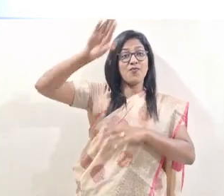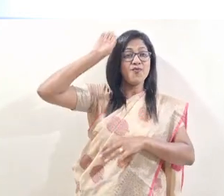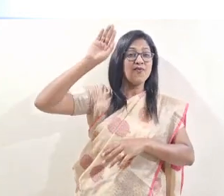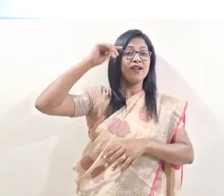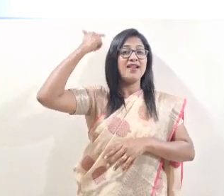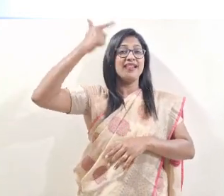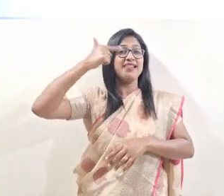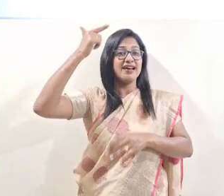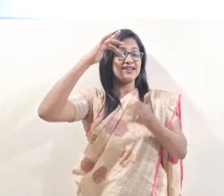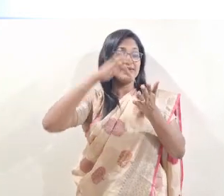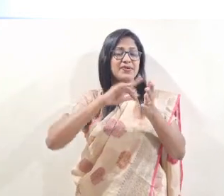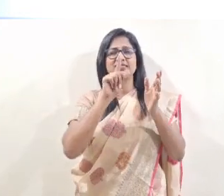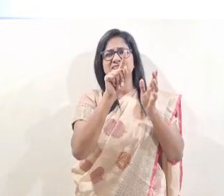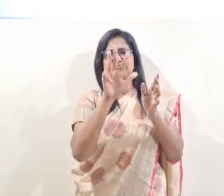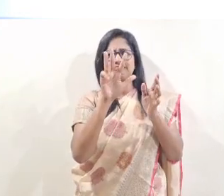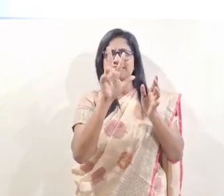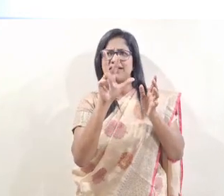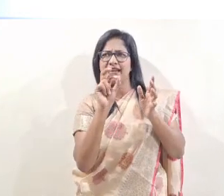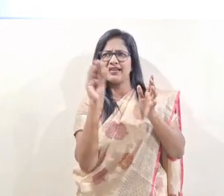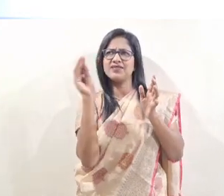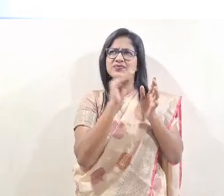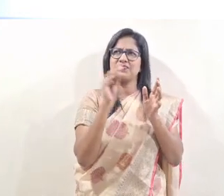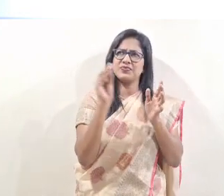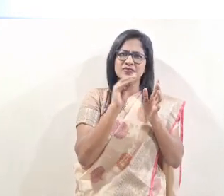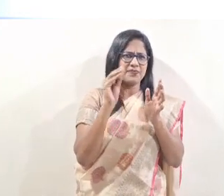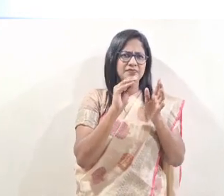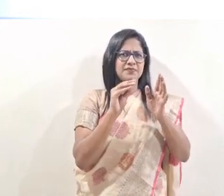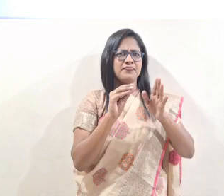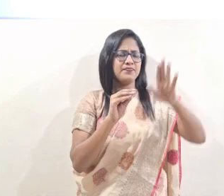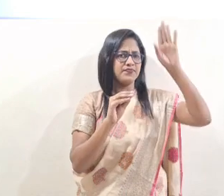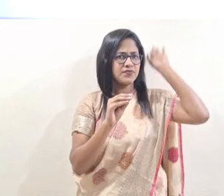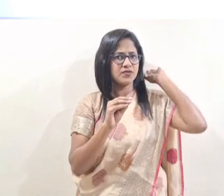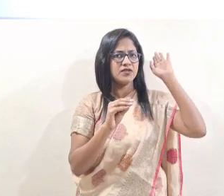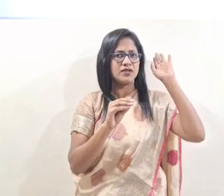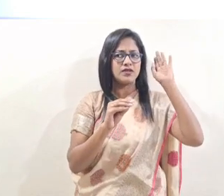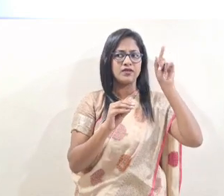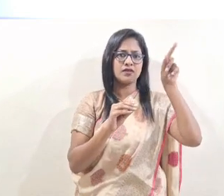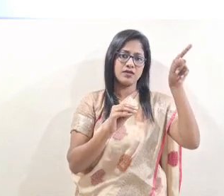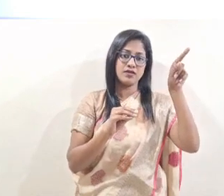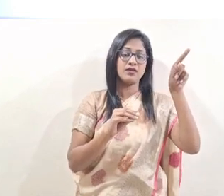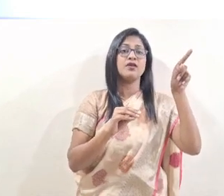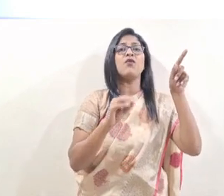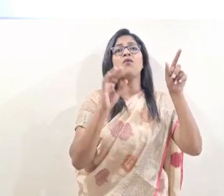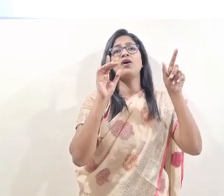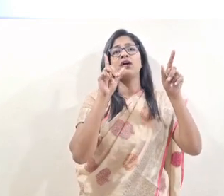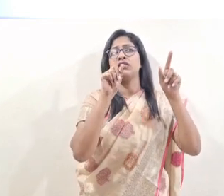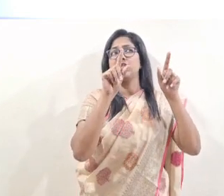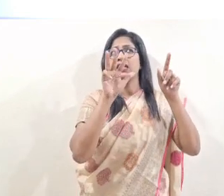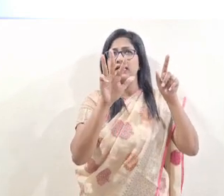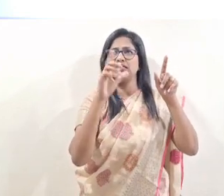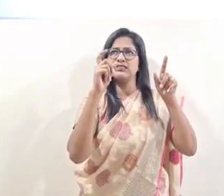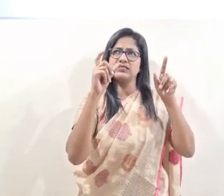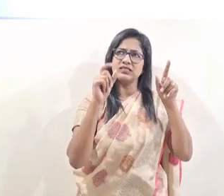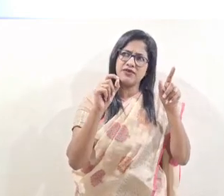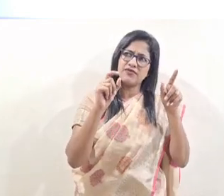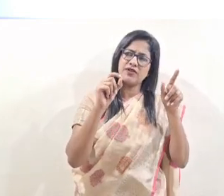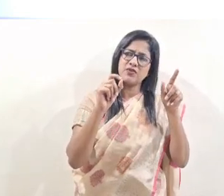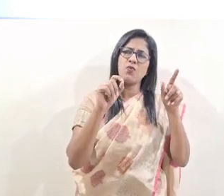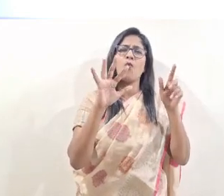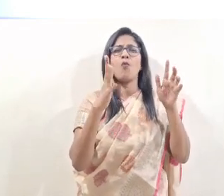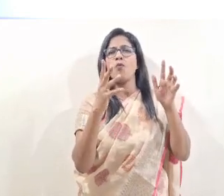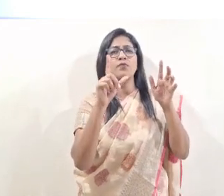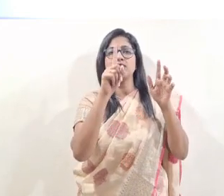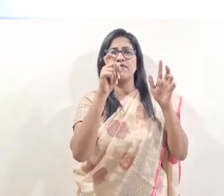in about, I don't know, 1890s or something. In about 1917 or 1921,